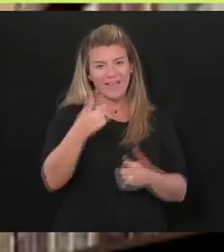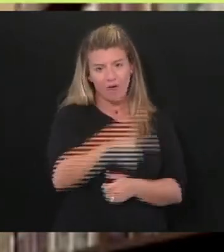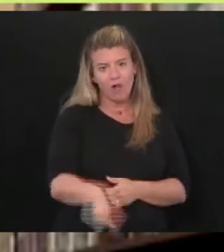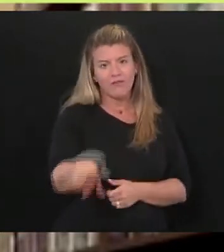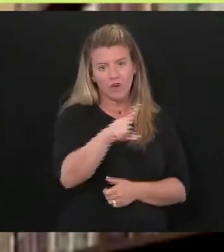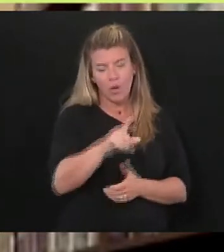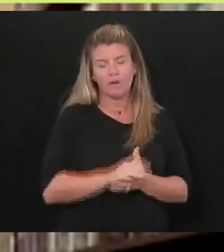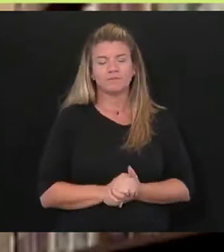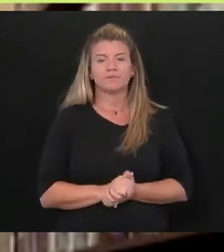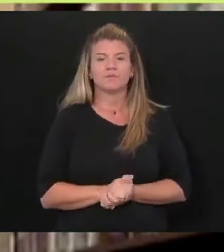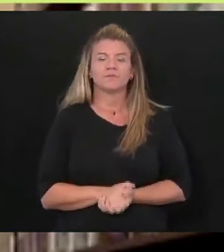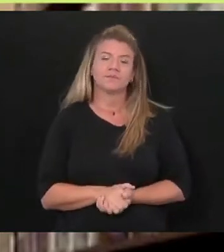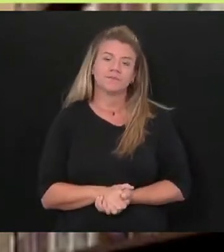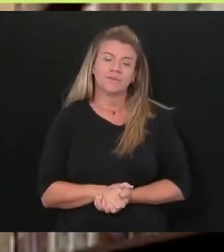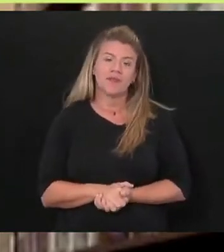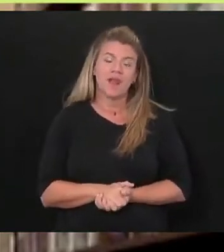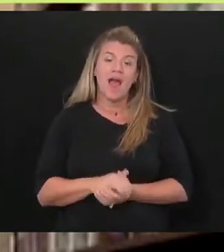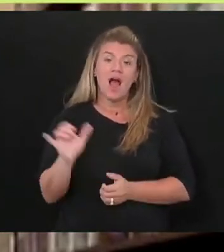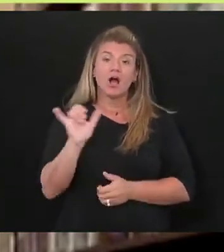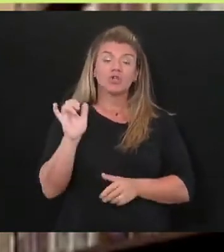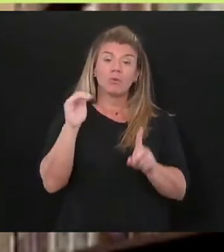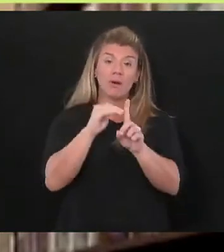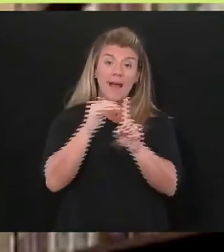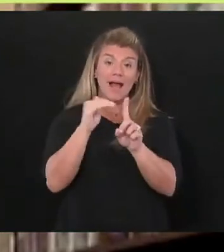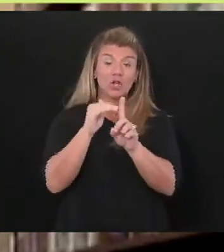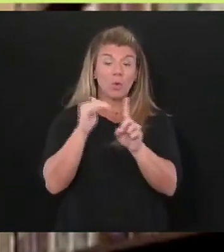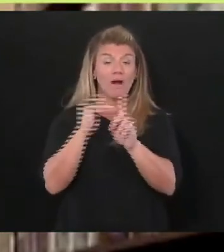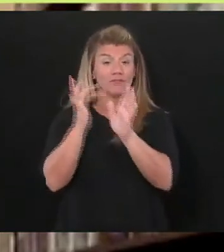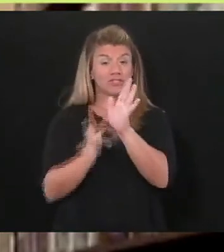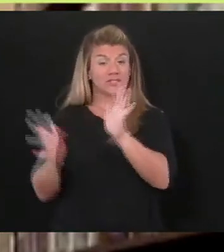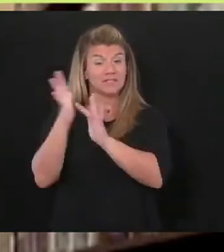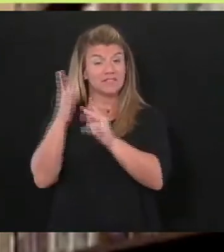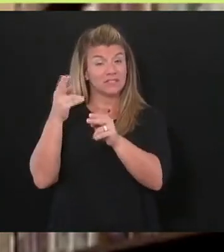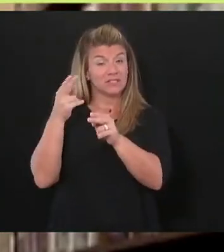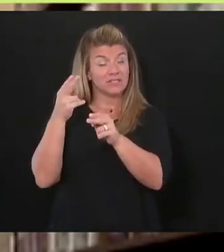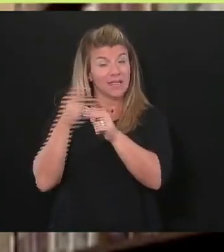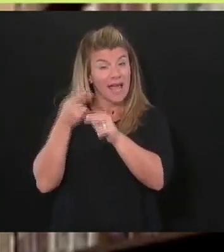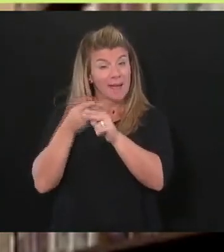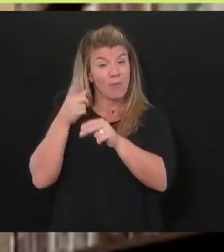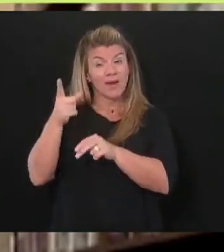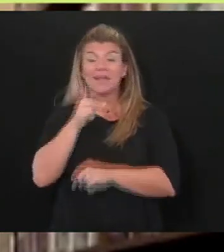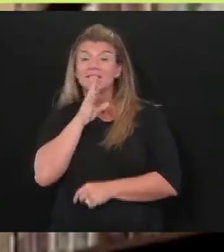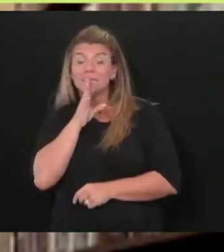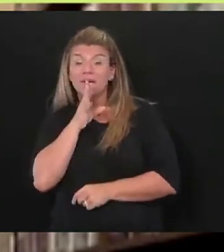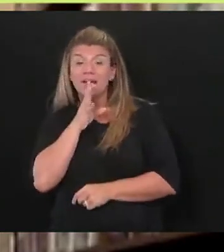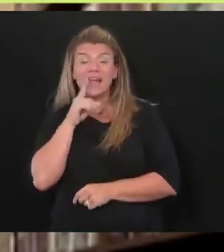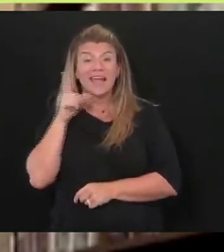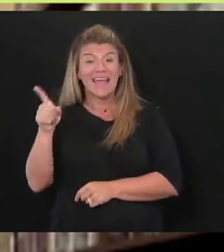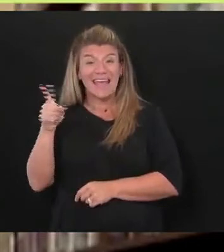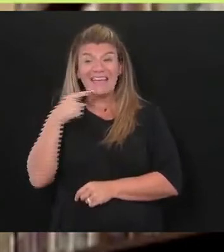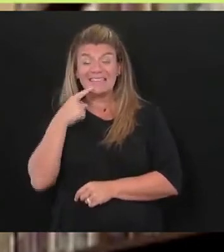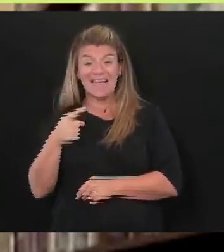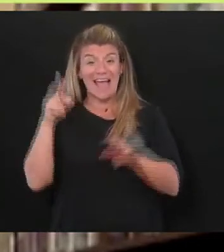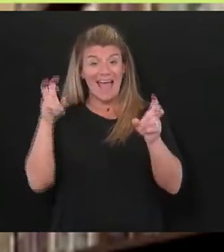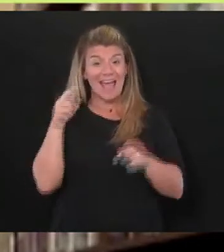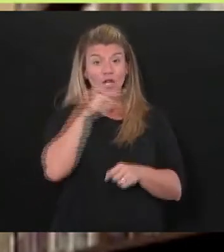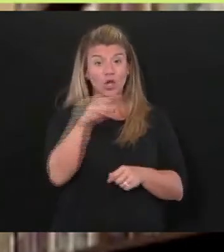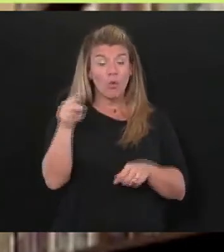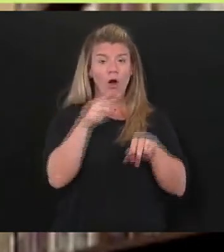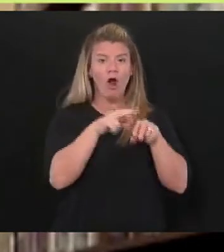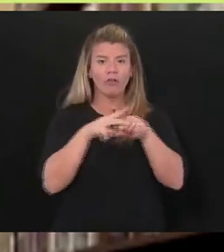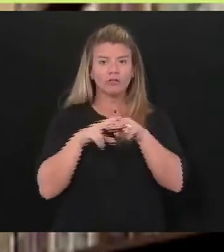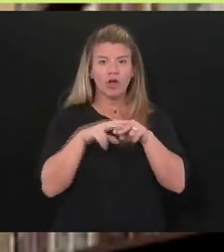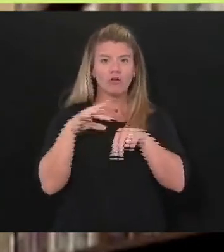Furthermore, I want to remind us all of Jesus' words in the Sermon on the Mount when he said, "You are the salt of the earth, you are the light